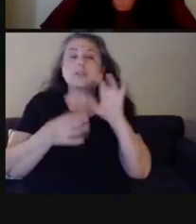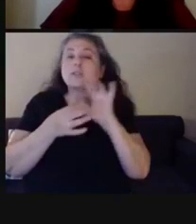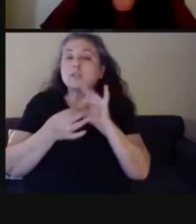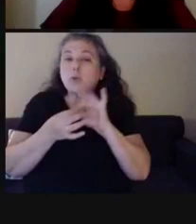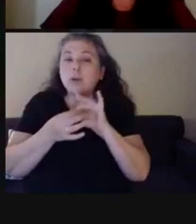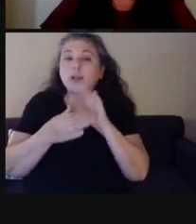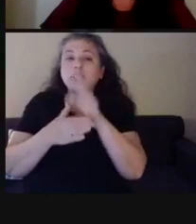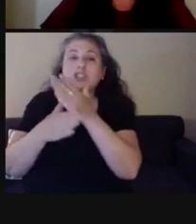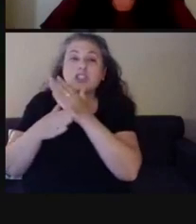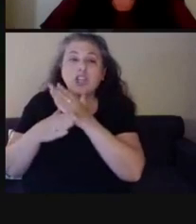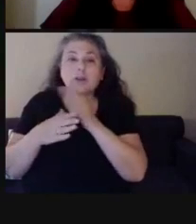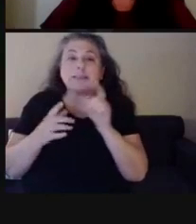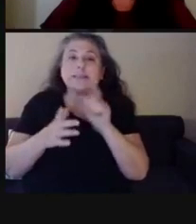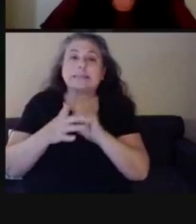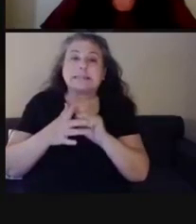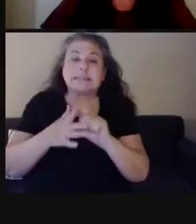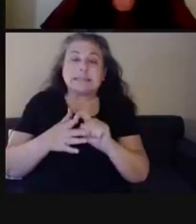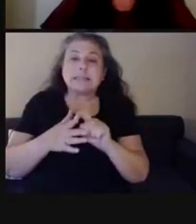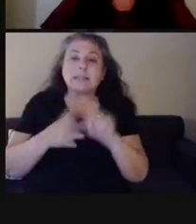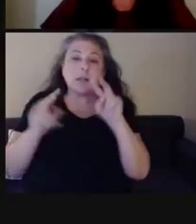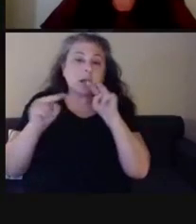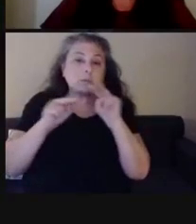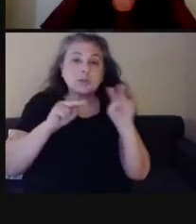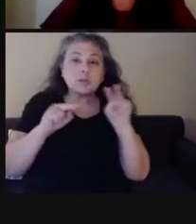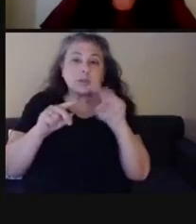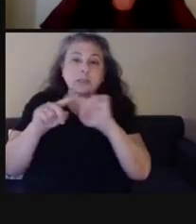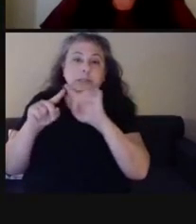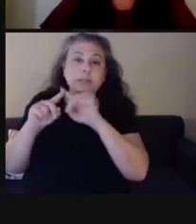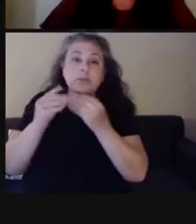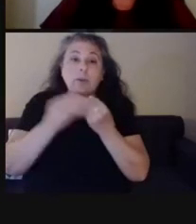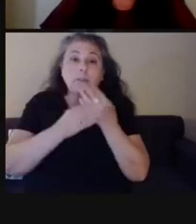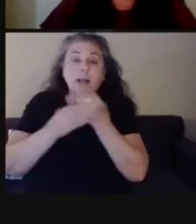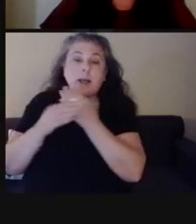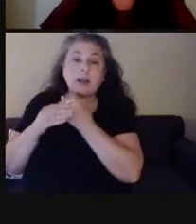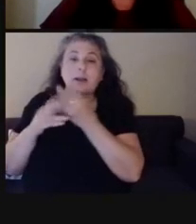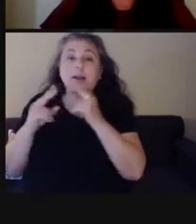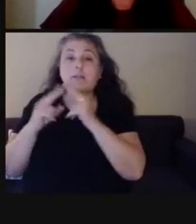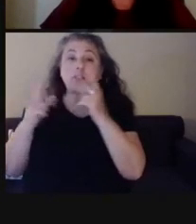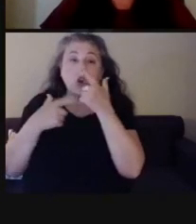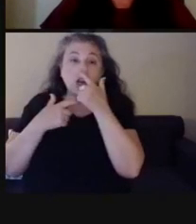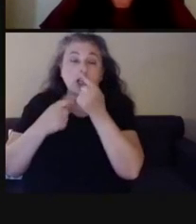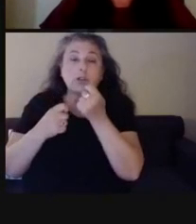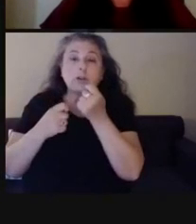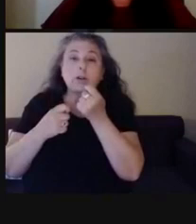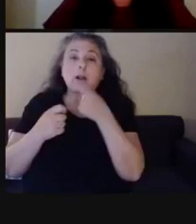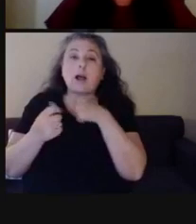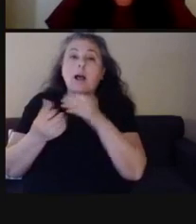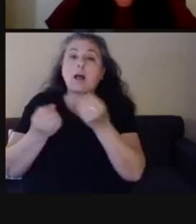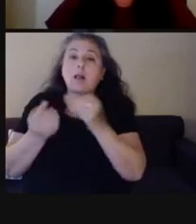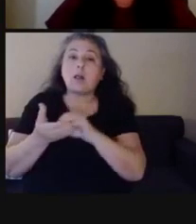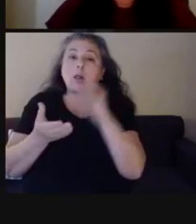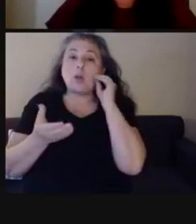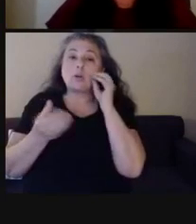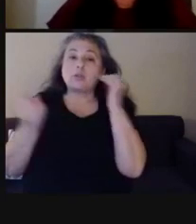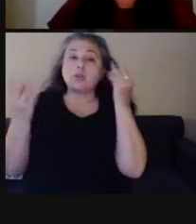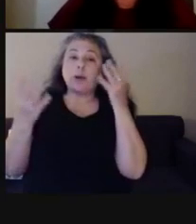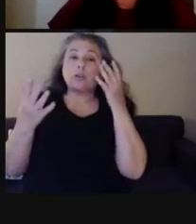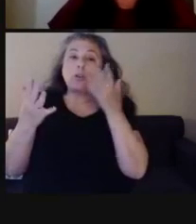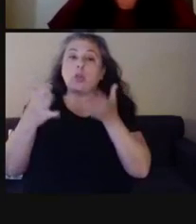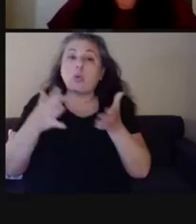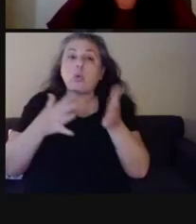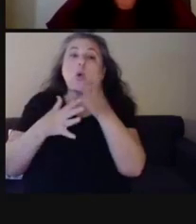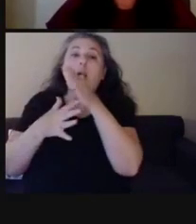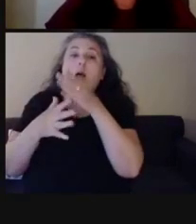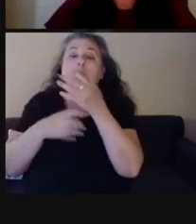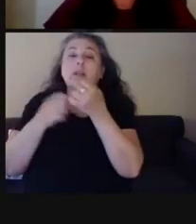sharing and observing these plants. And it's very interesting. I've learned so much throughout the years with this